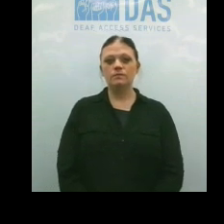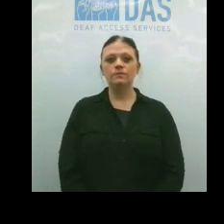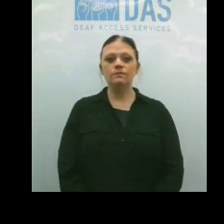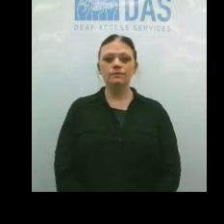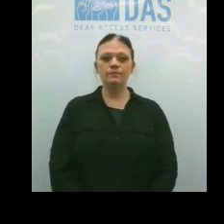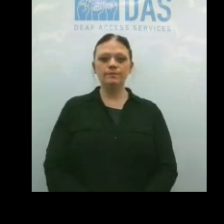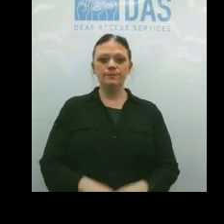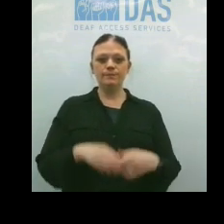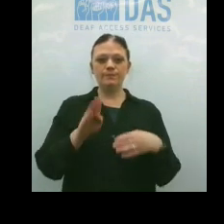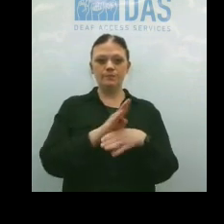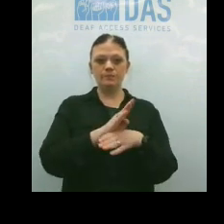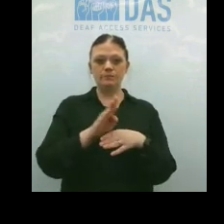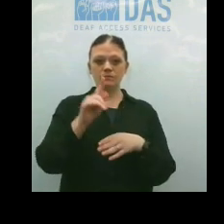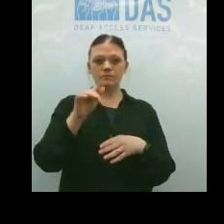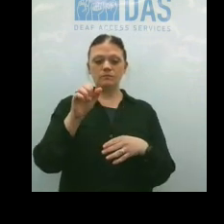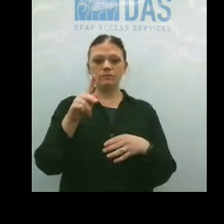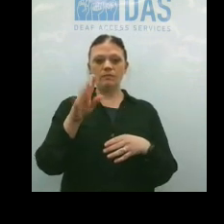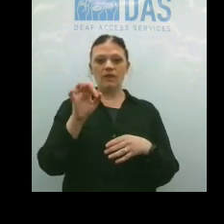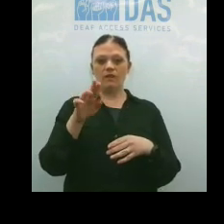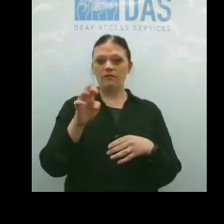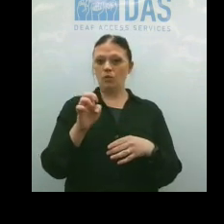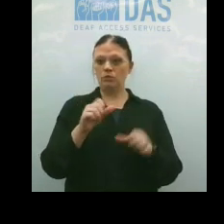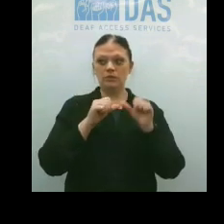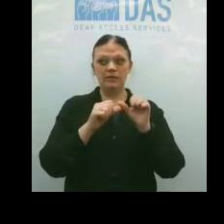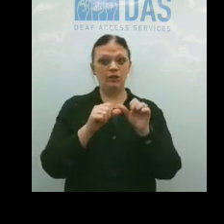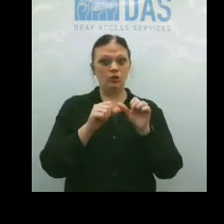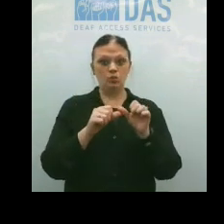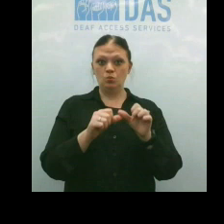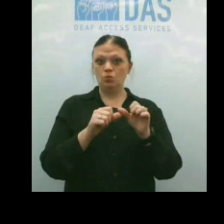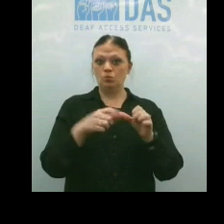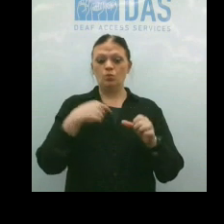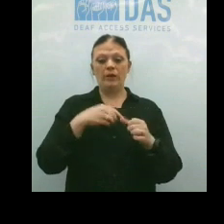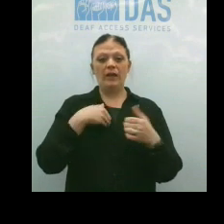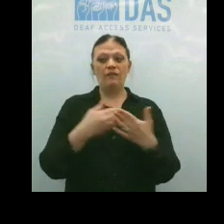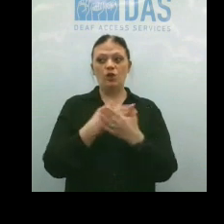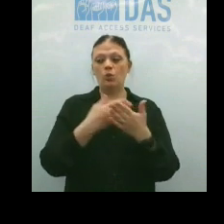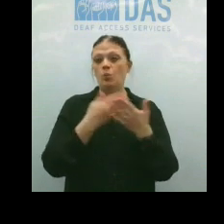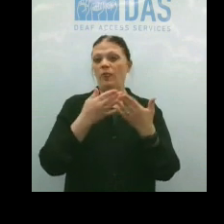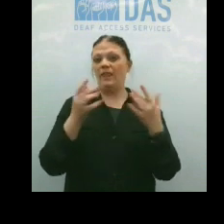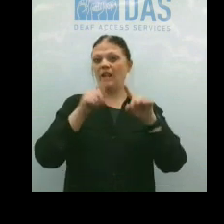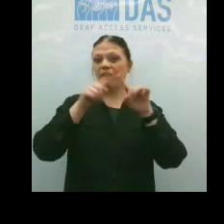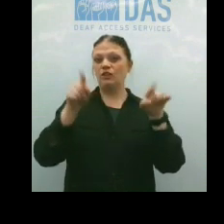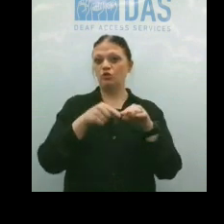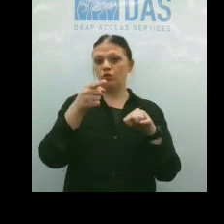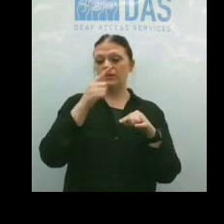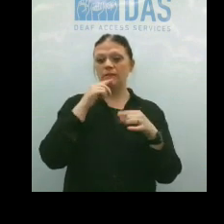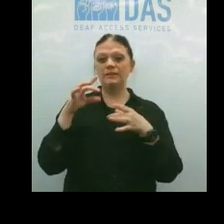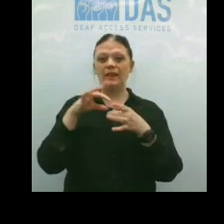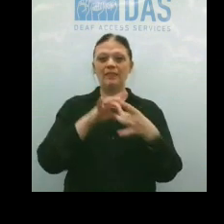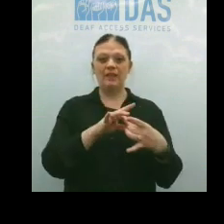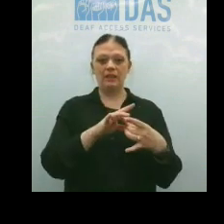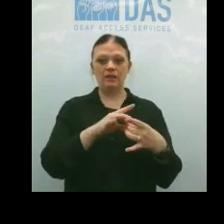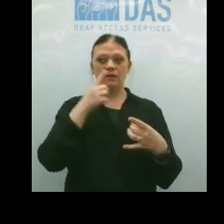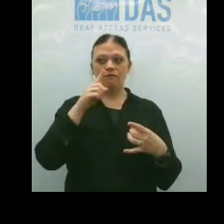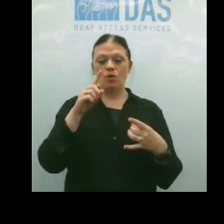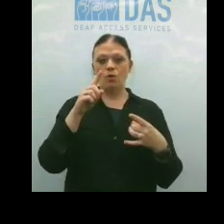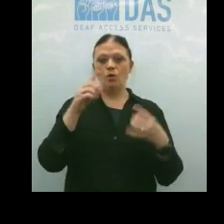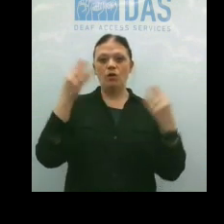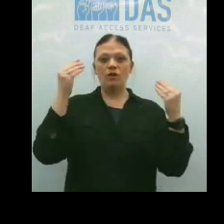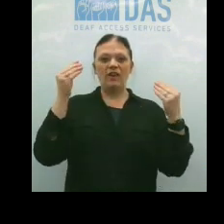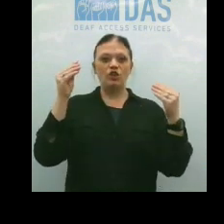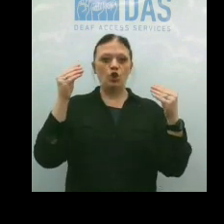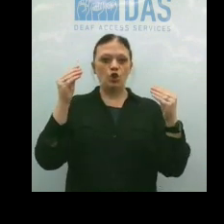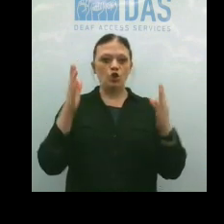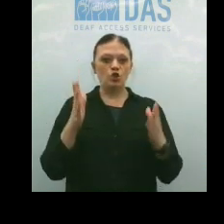task force continues to chug along, and we have a new thing on the screen here, which is a link for vendors to